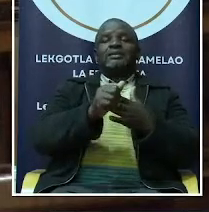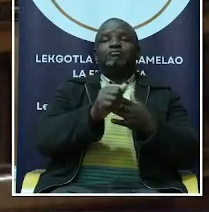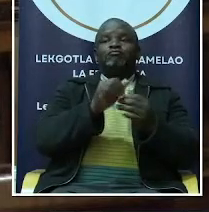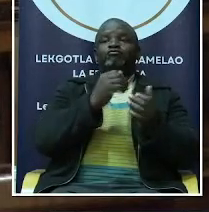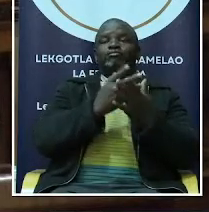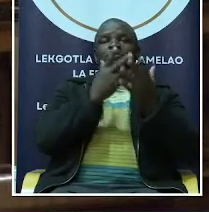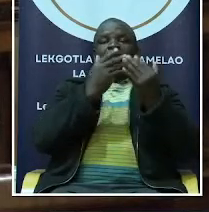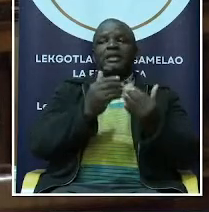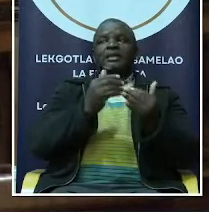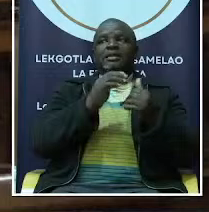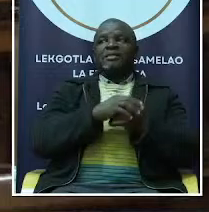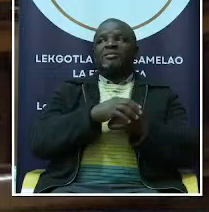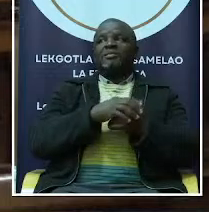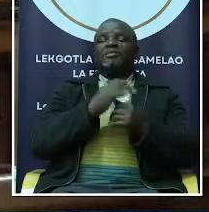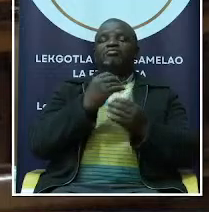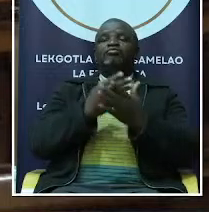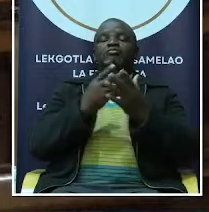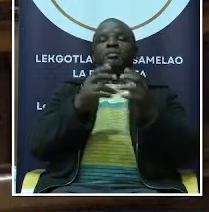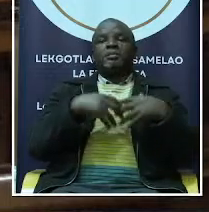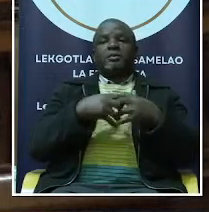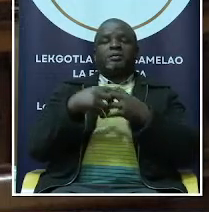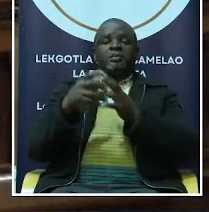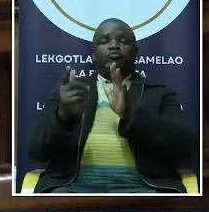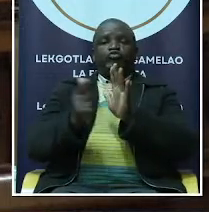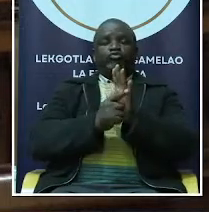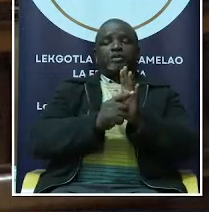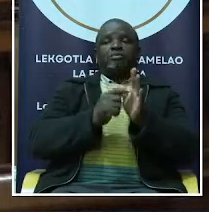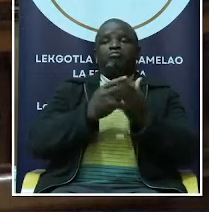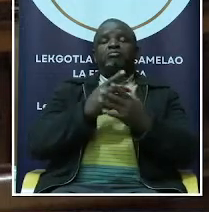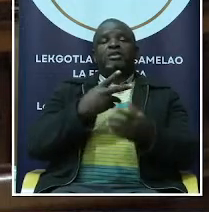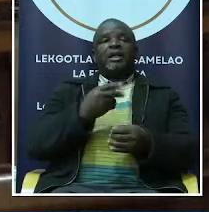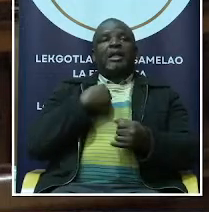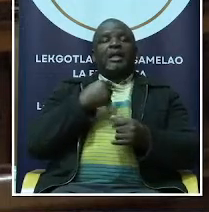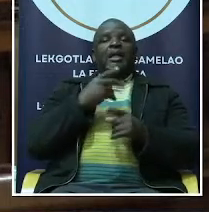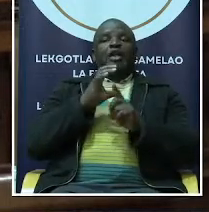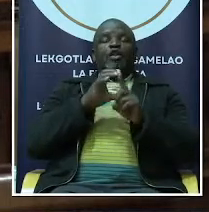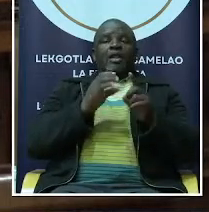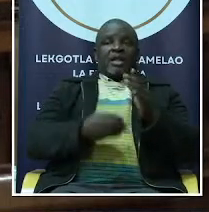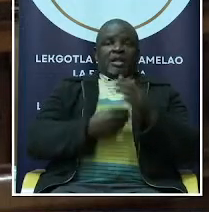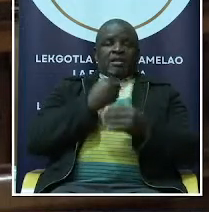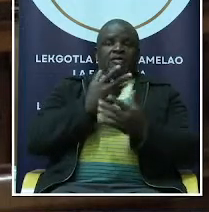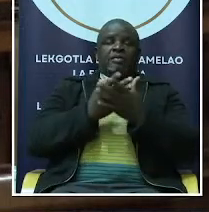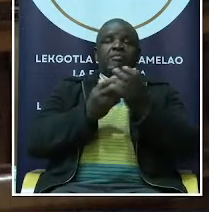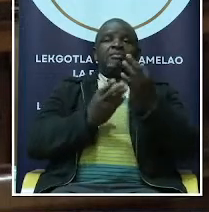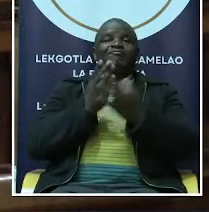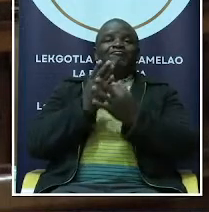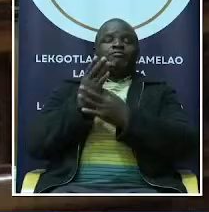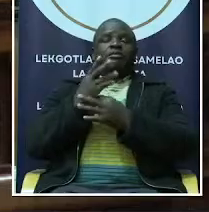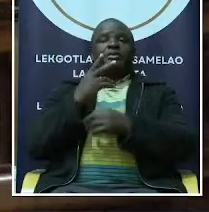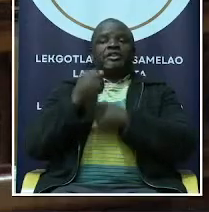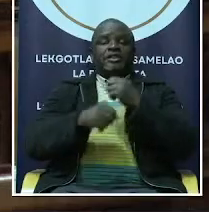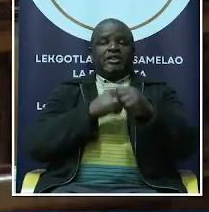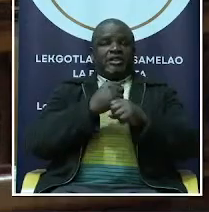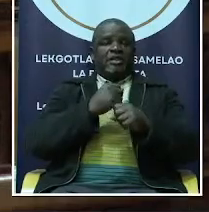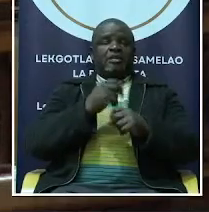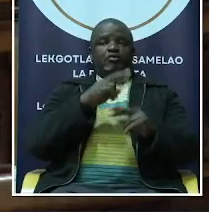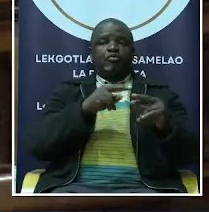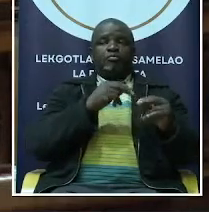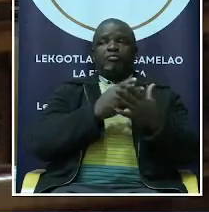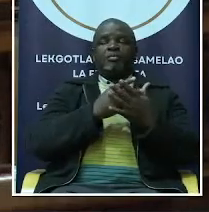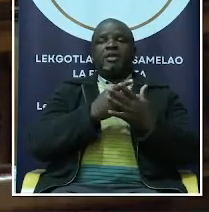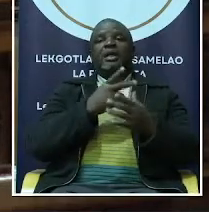budgets, enacting legislation, and enforcing youth development through annual audits, youth quotas in tenders,